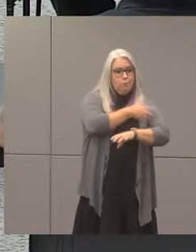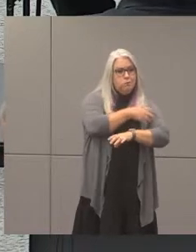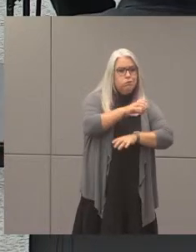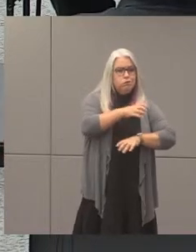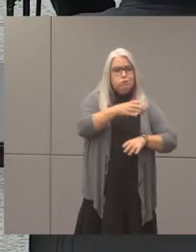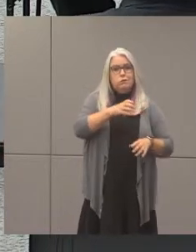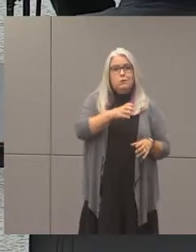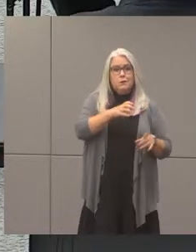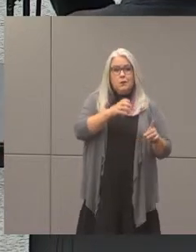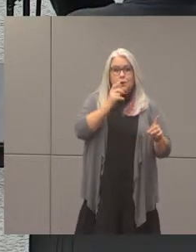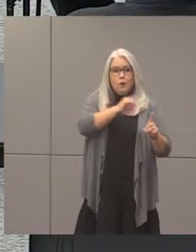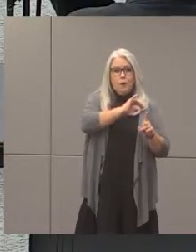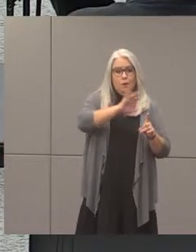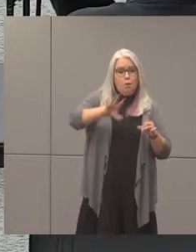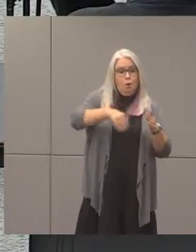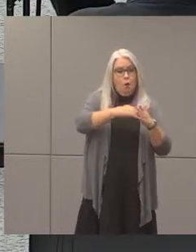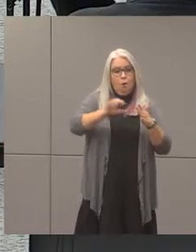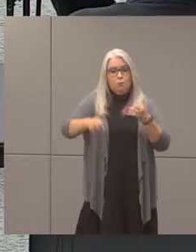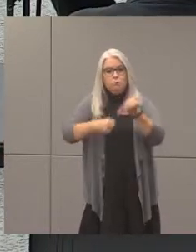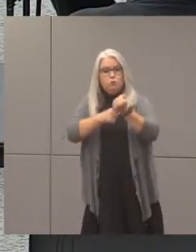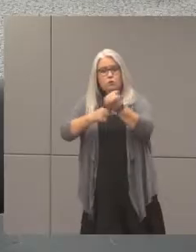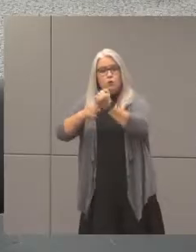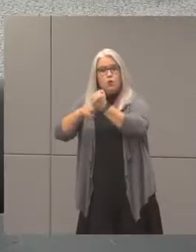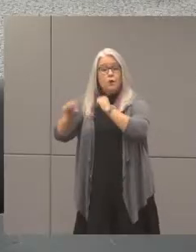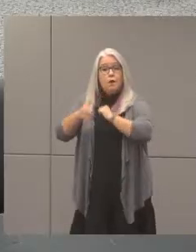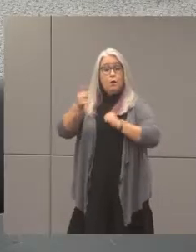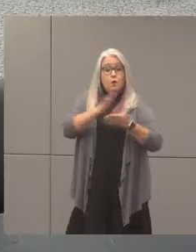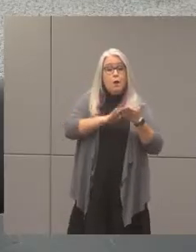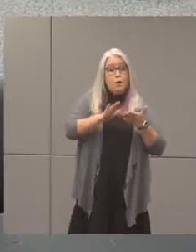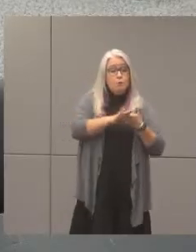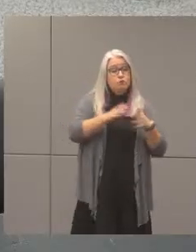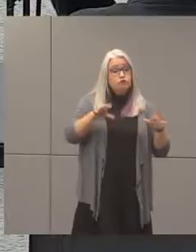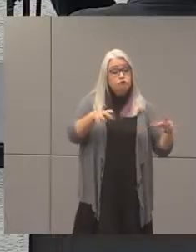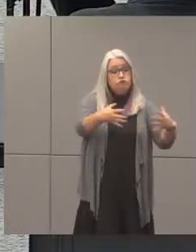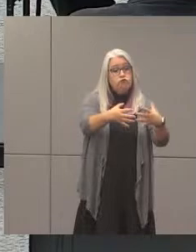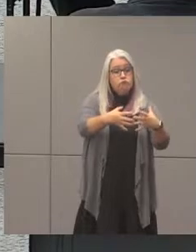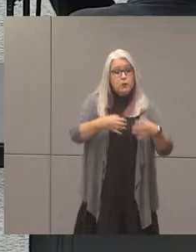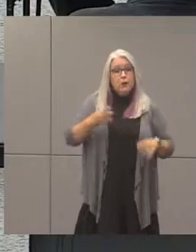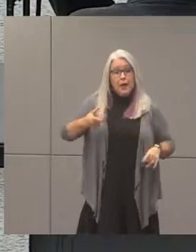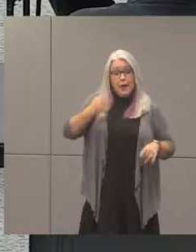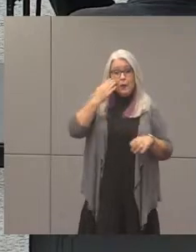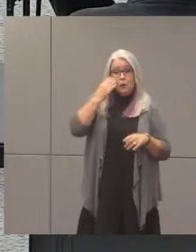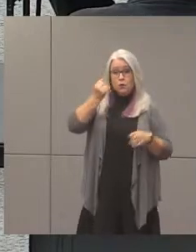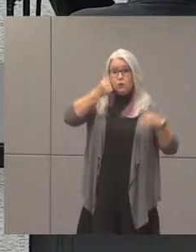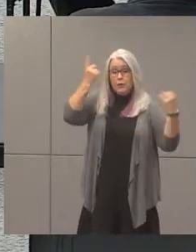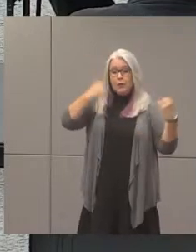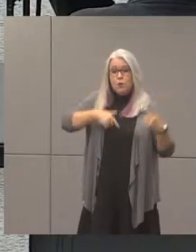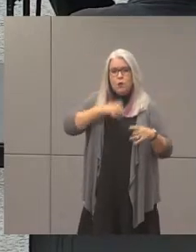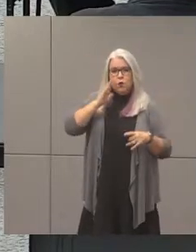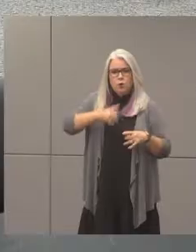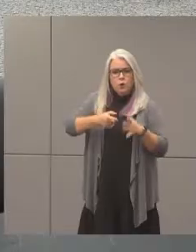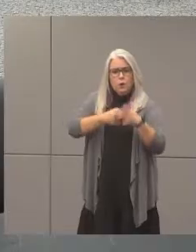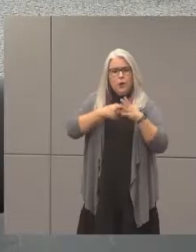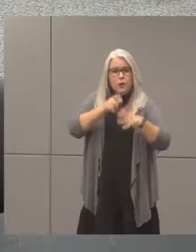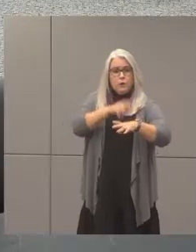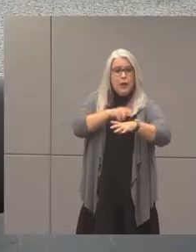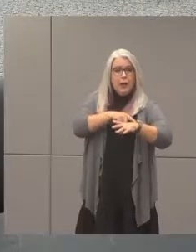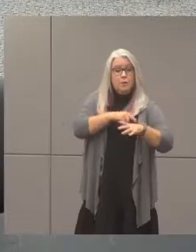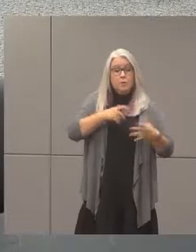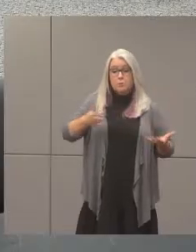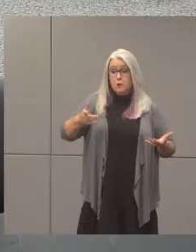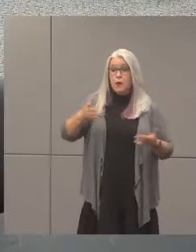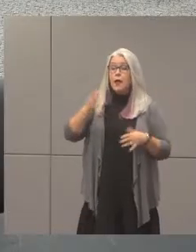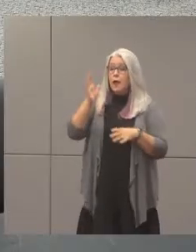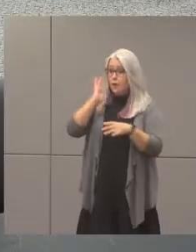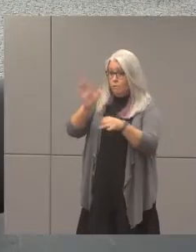with a whole lot of colleges doing this. And it's going to take time to do that, I understand. Yeah. And I would completely agree with